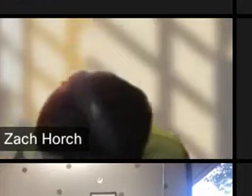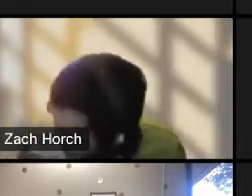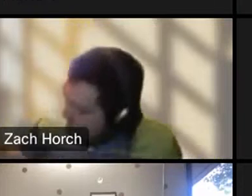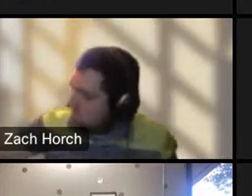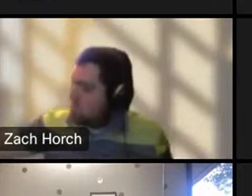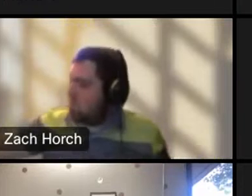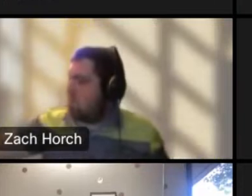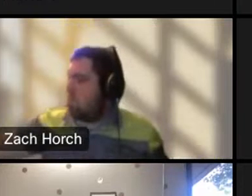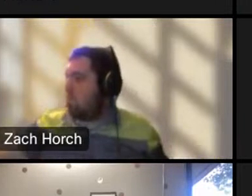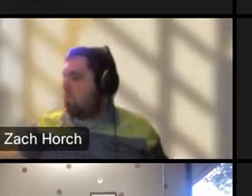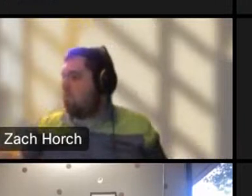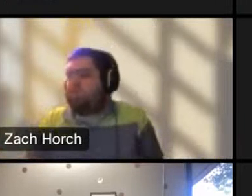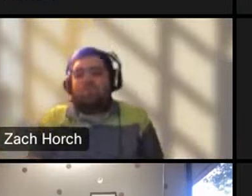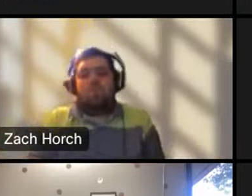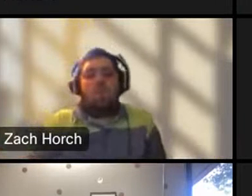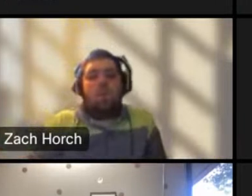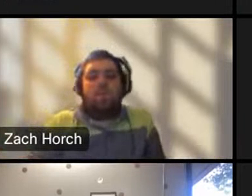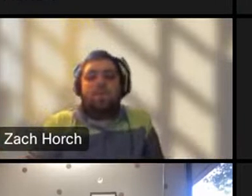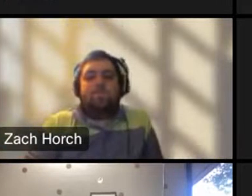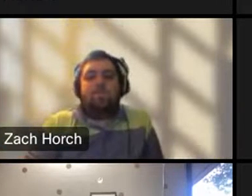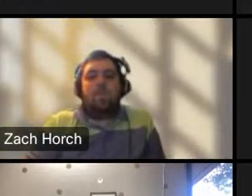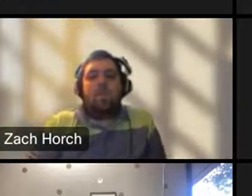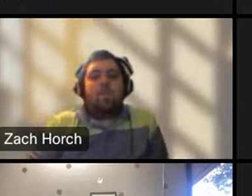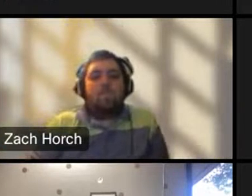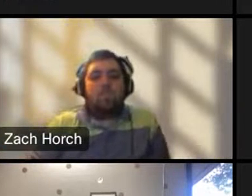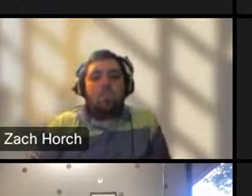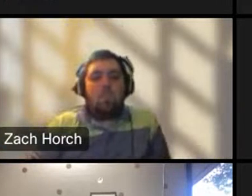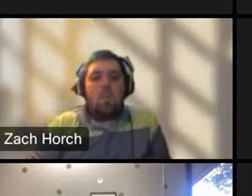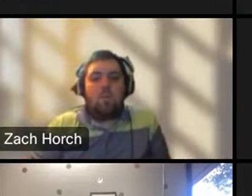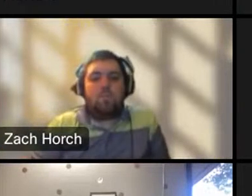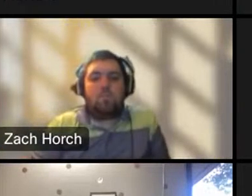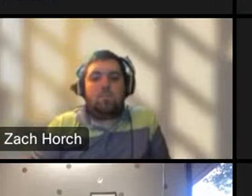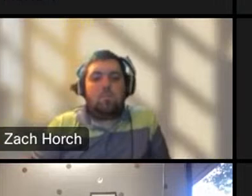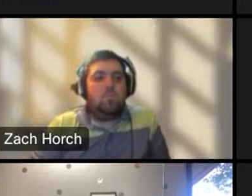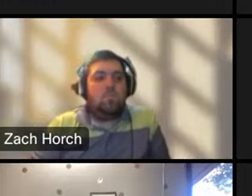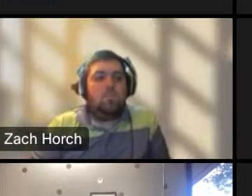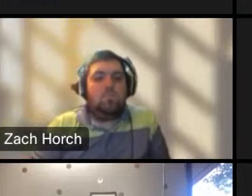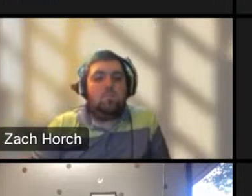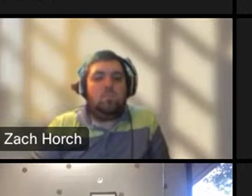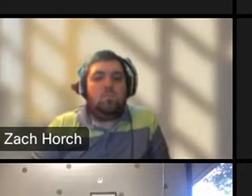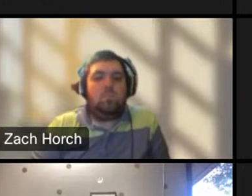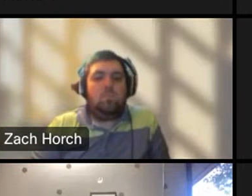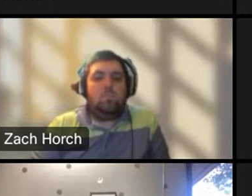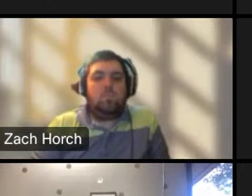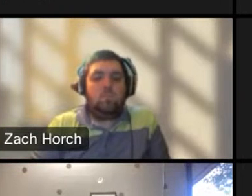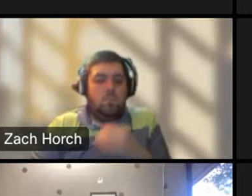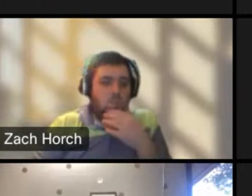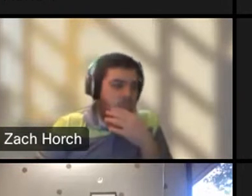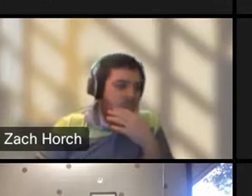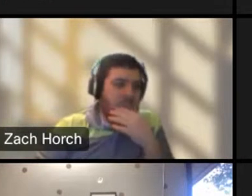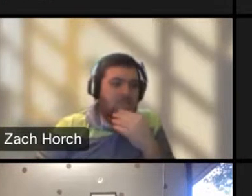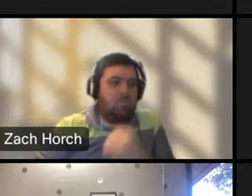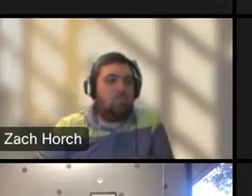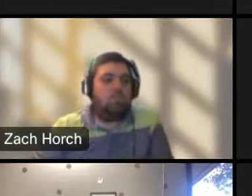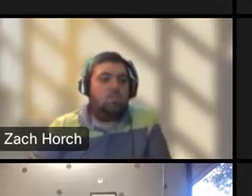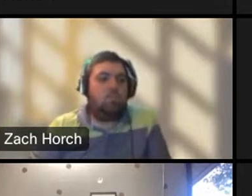services. And we are looking at doing some trainings for our service coordinators related to alternative services towards the end of this